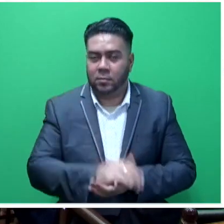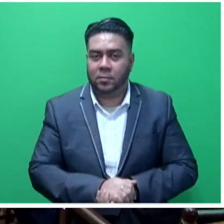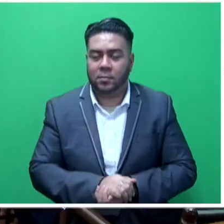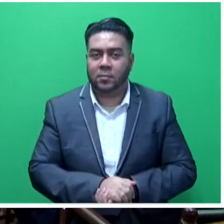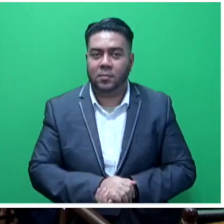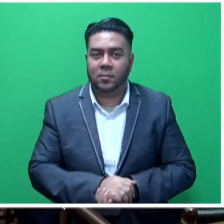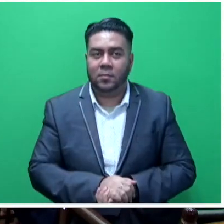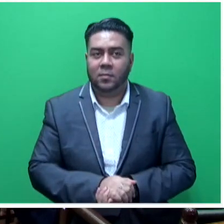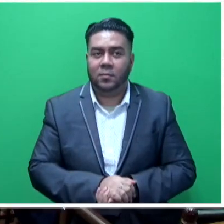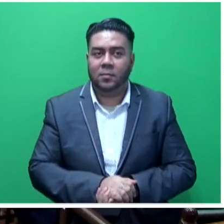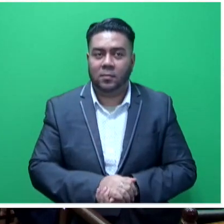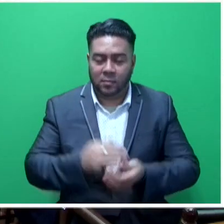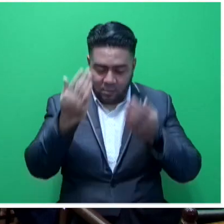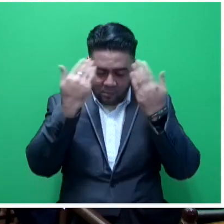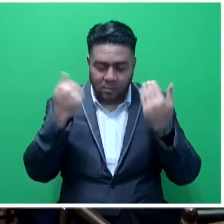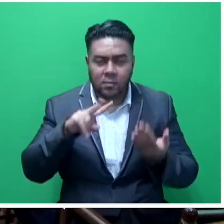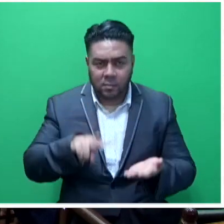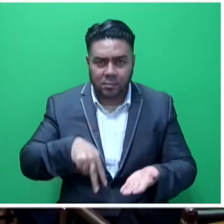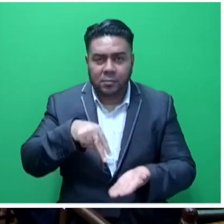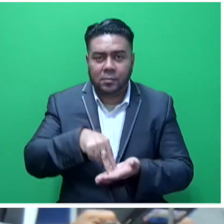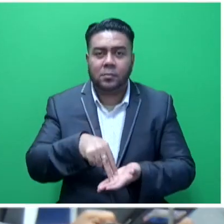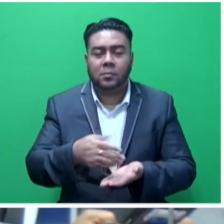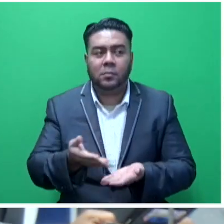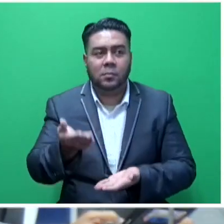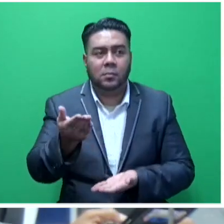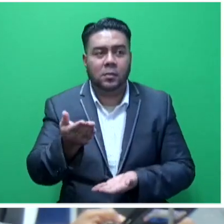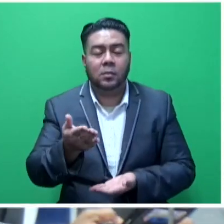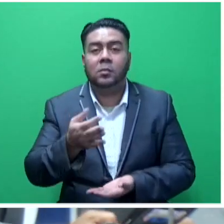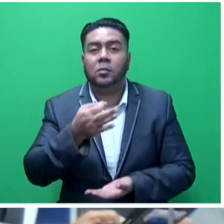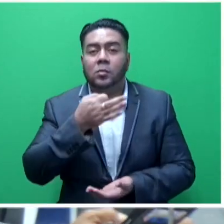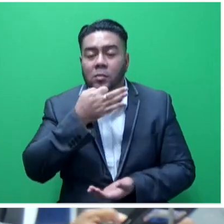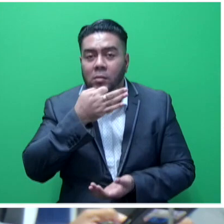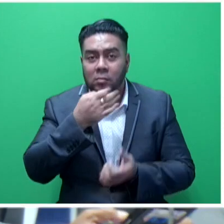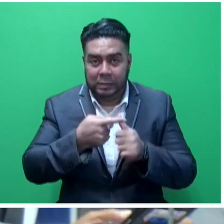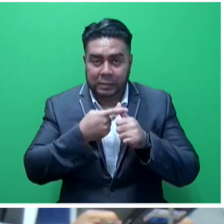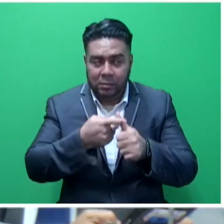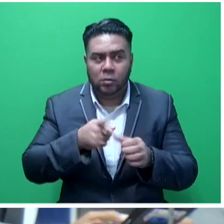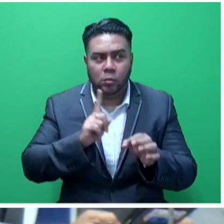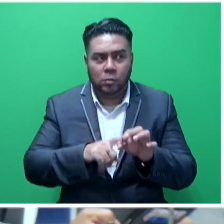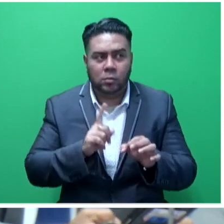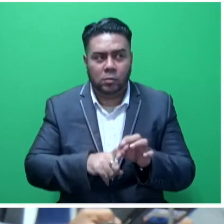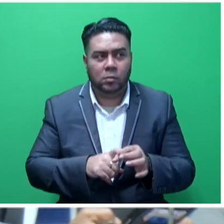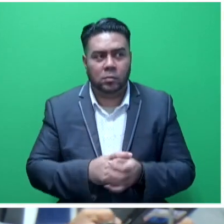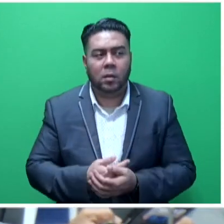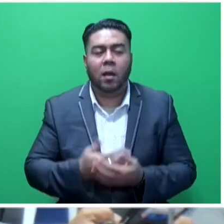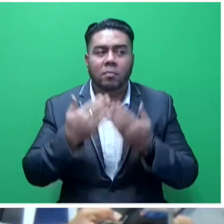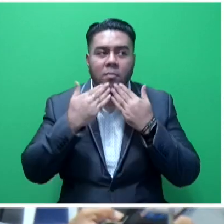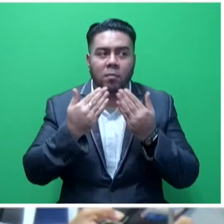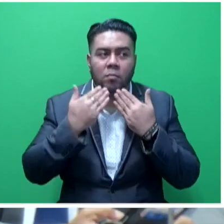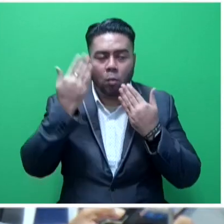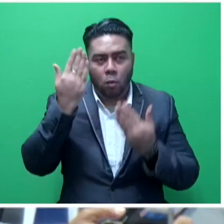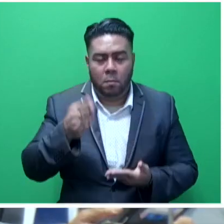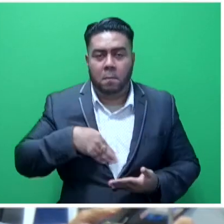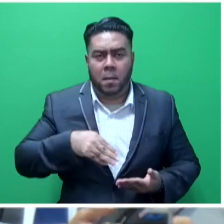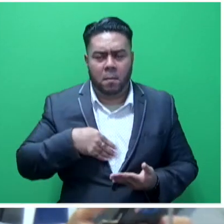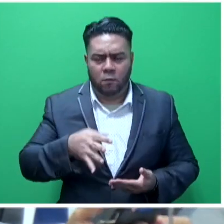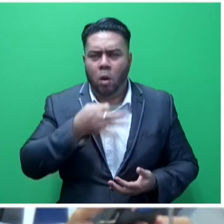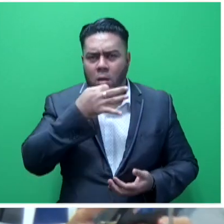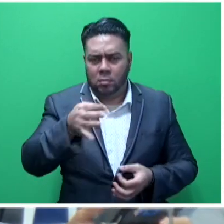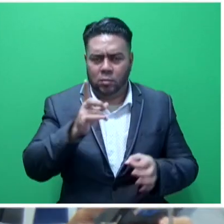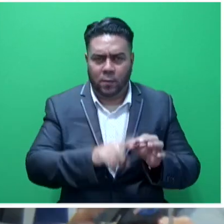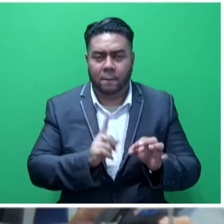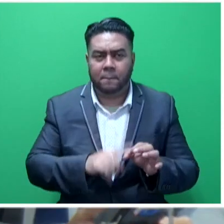Mr. Speaker, I rise to respond to the question raised by the Honourable Member, and I thank the Honourable Member for asking this question.